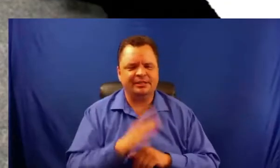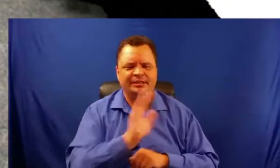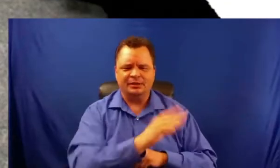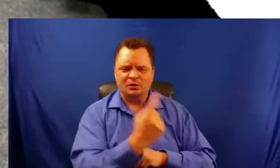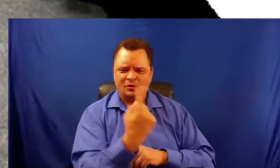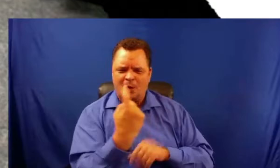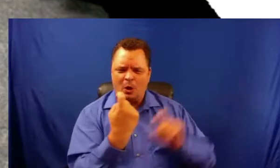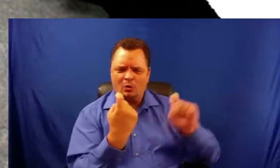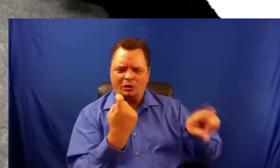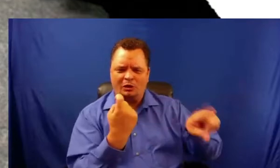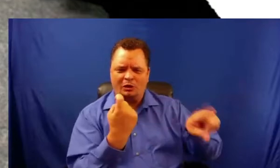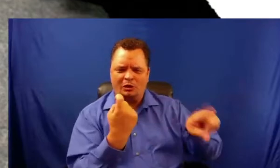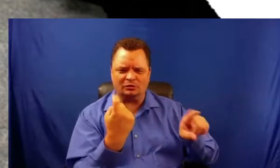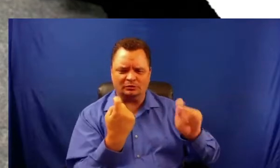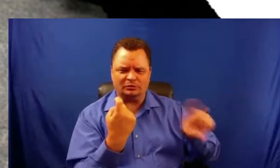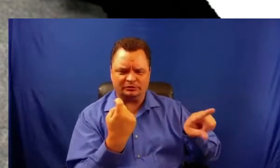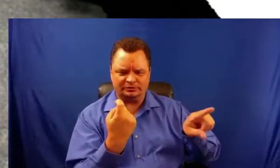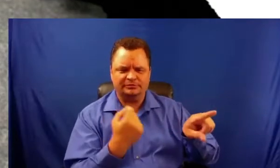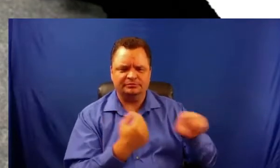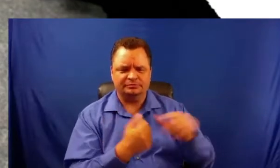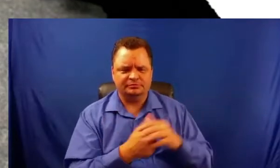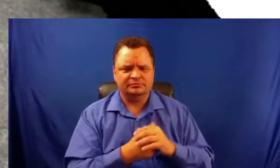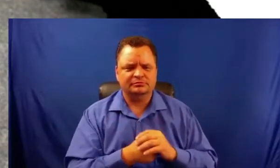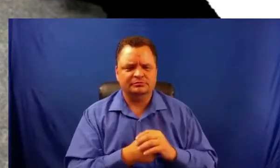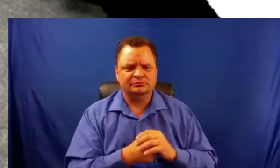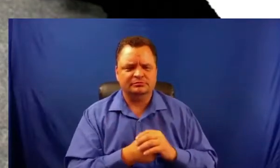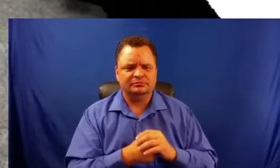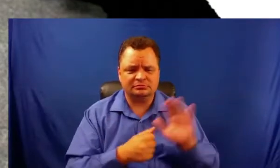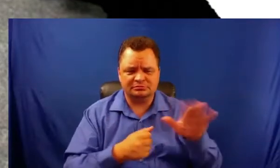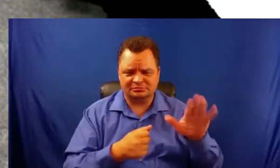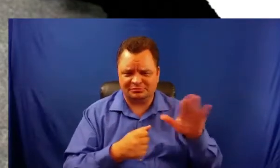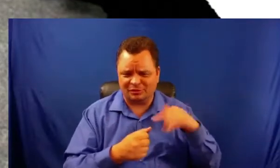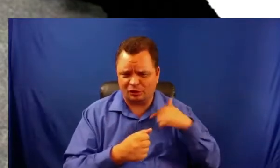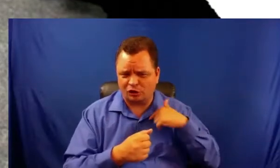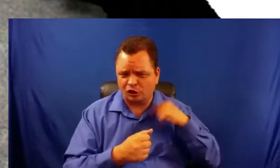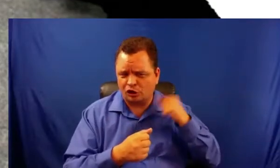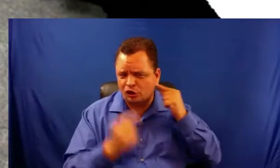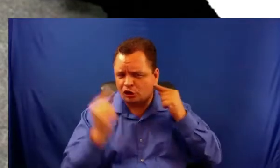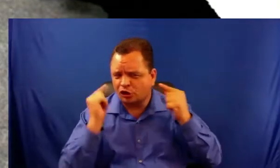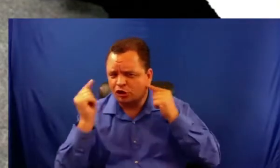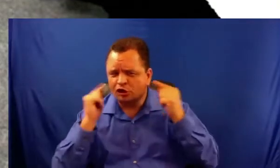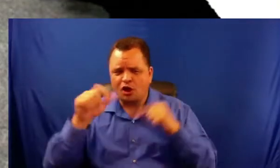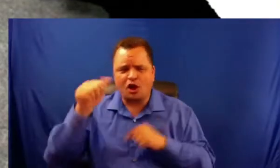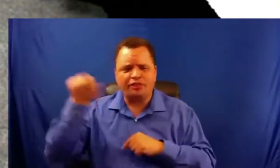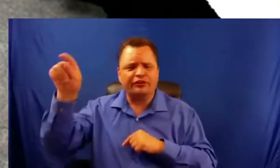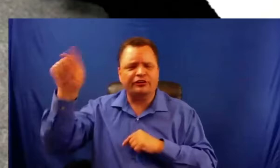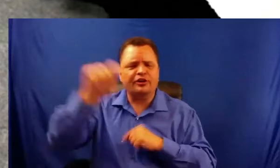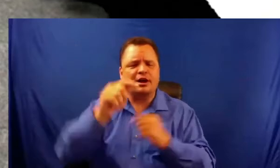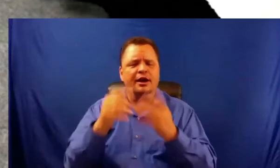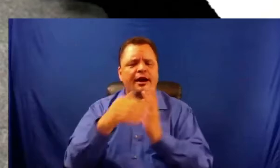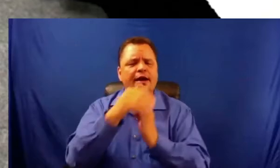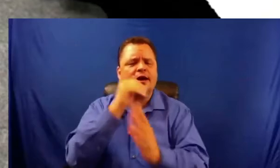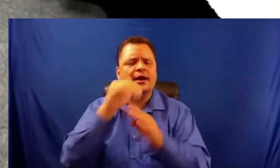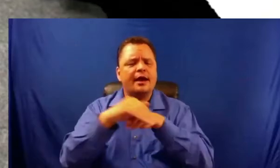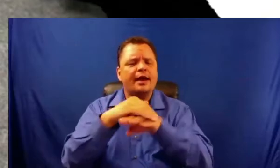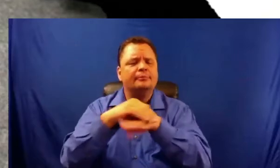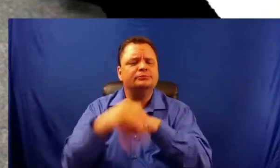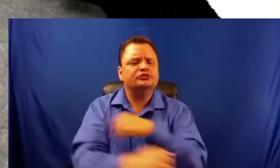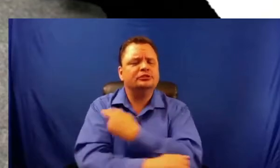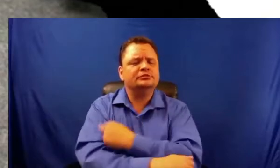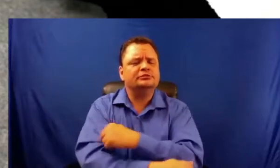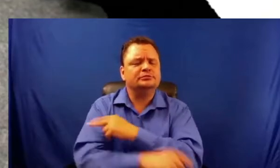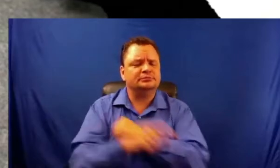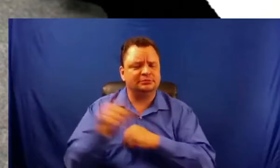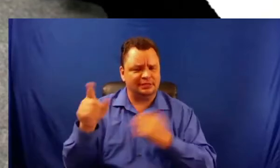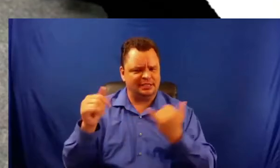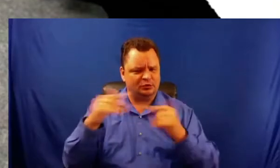haven't gotten here yet, but I've heard anecdotally that the admissions to the hospitals are now younger than they were previously in our previous